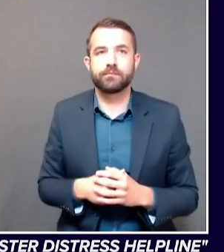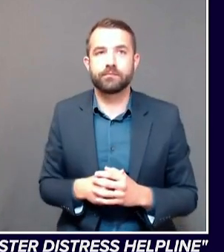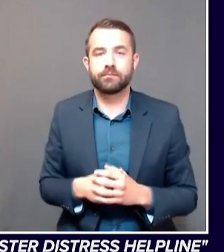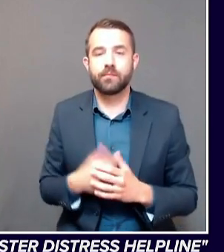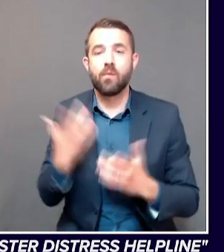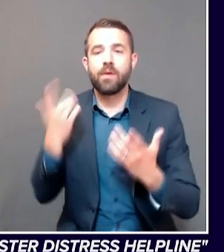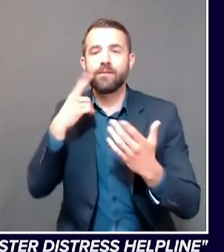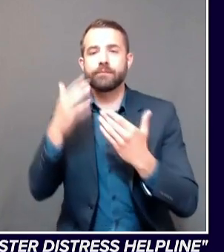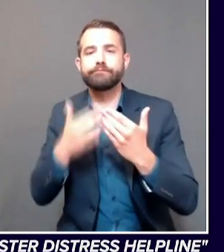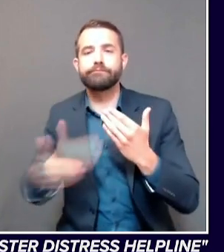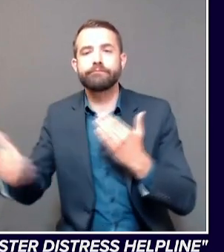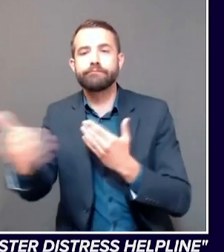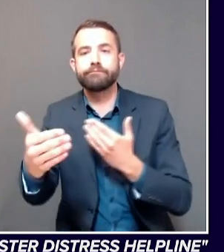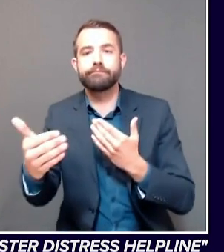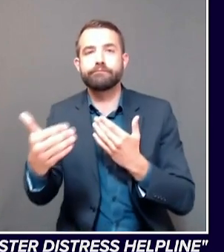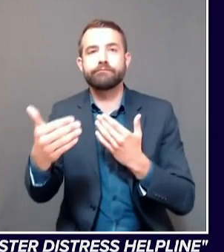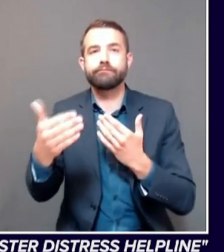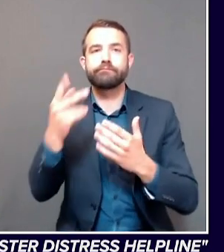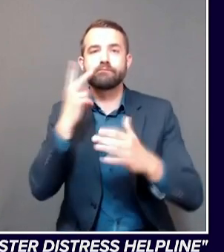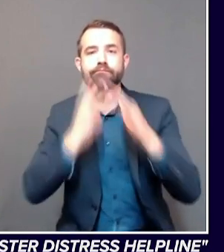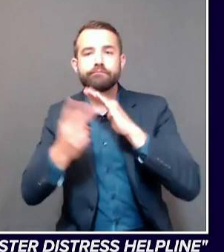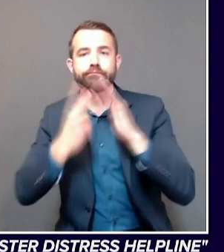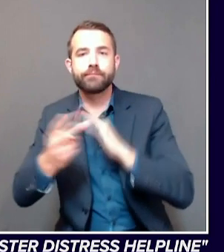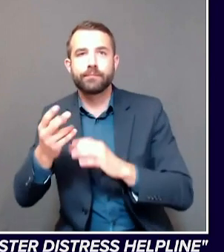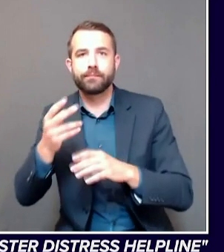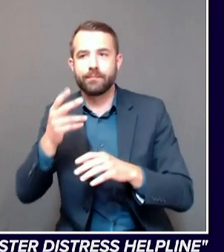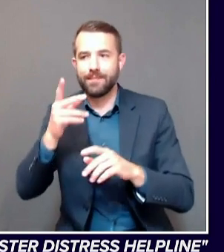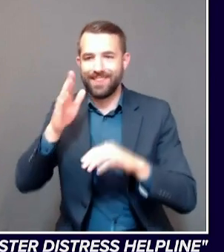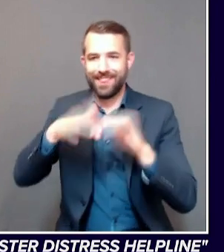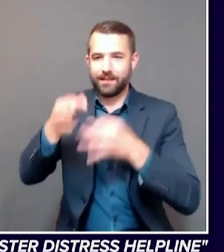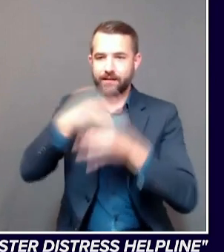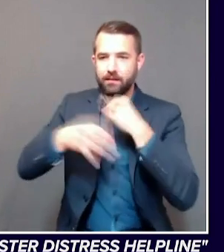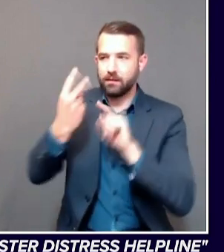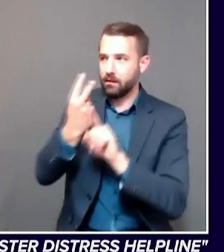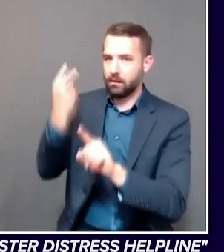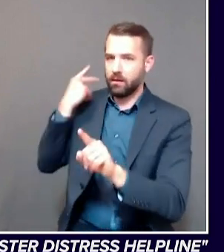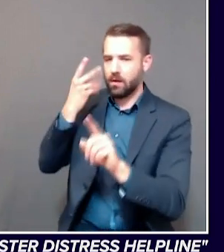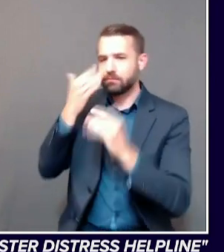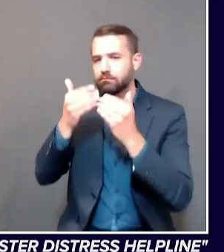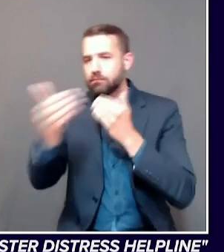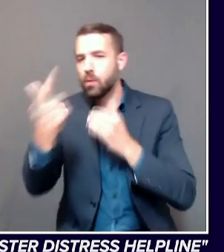as opposed to what's behind us. Of those molecular tests,